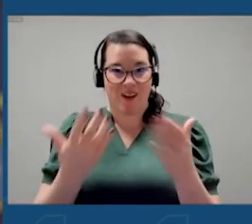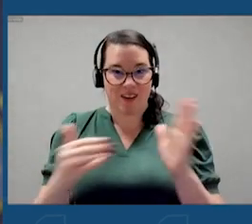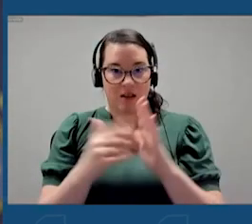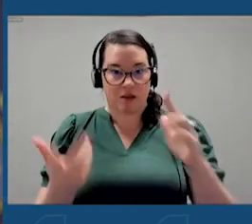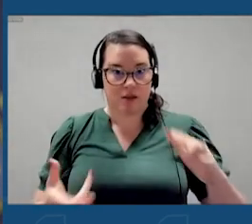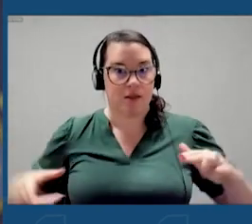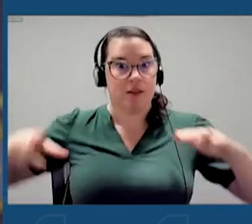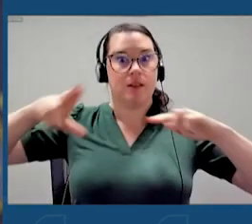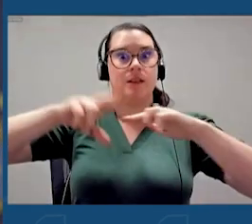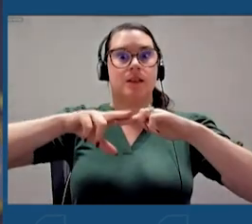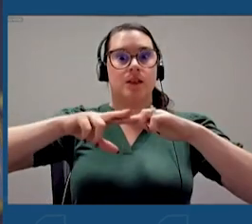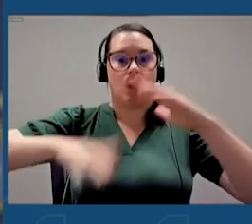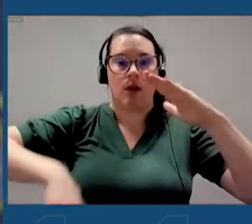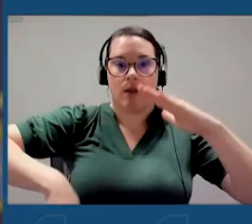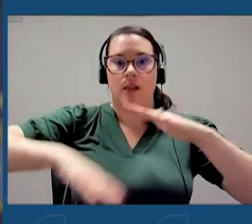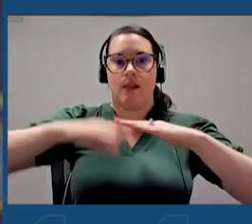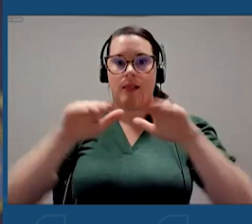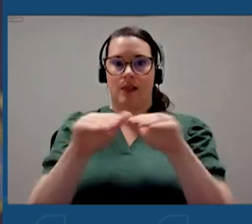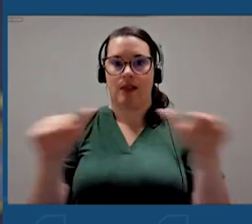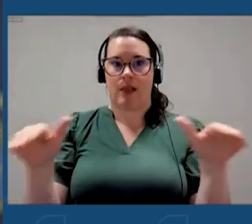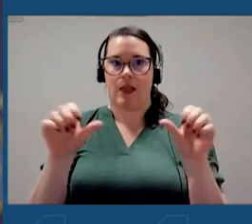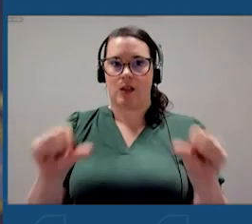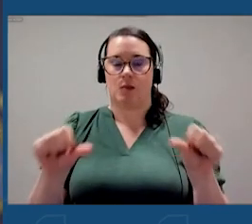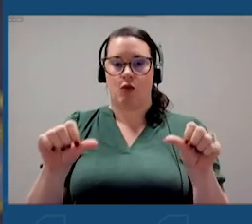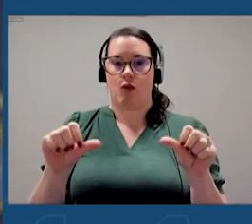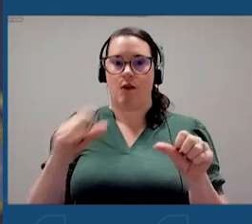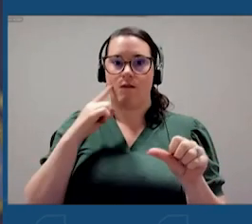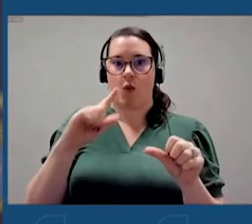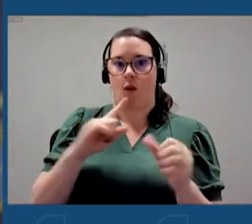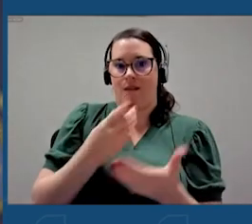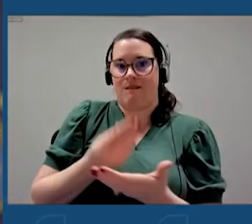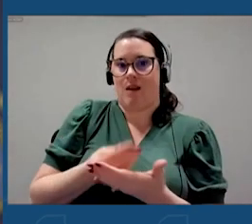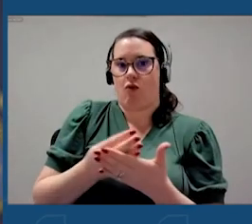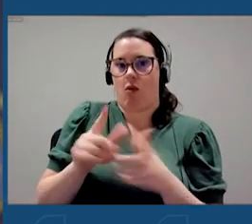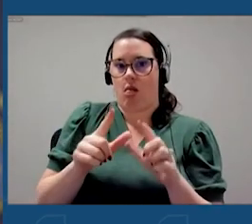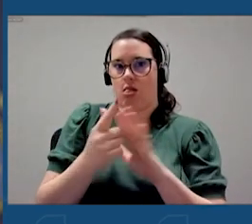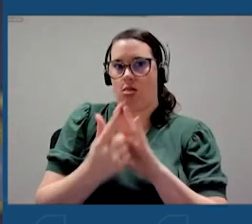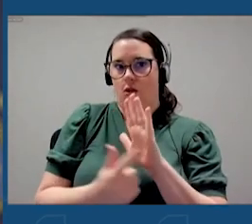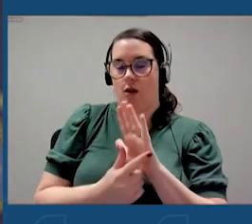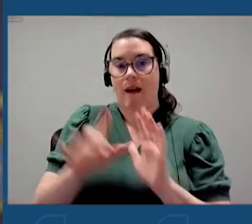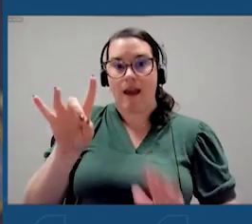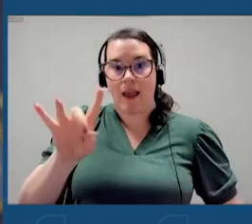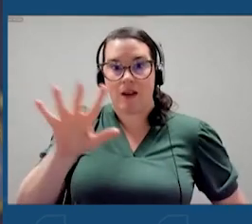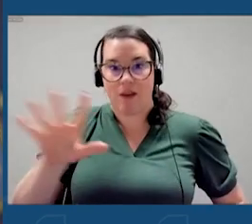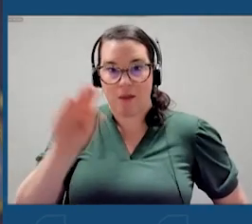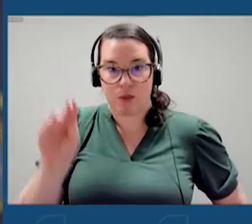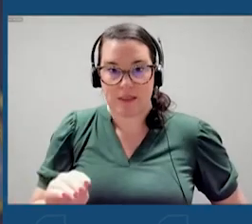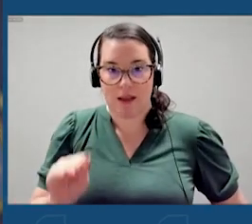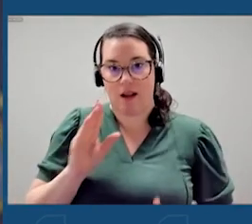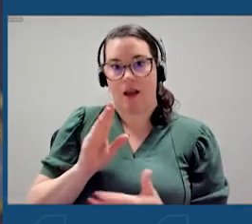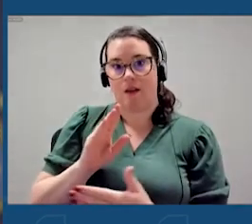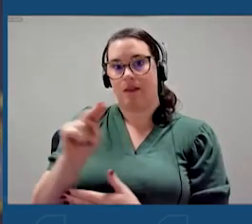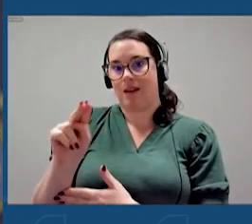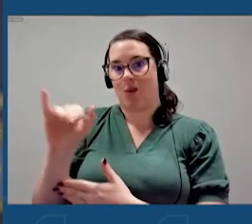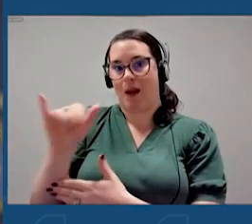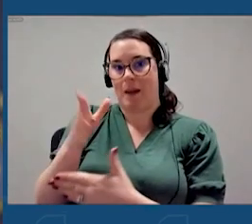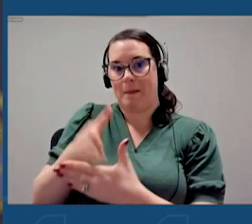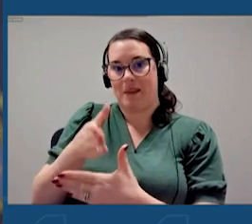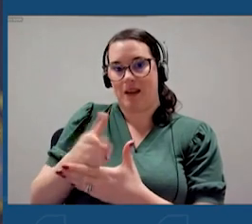the highest level eligible under federal law, 85% of New York median income, which is approximately